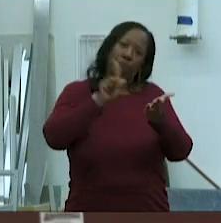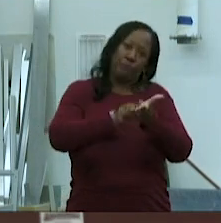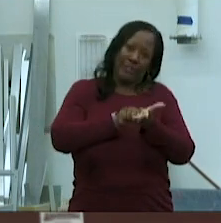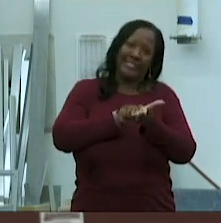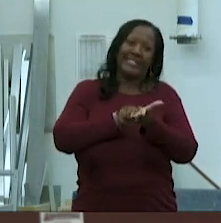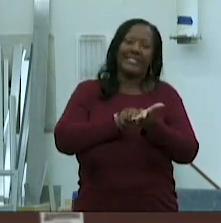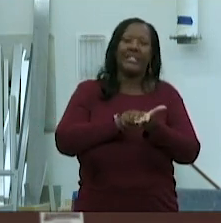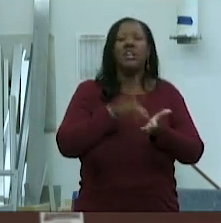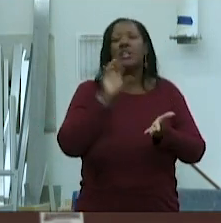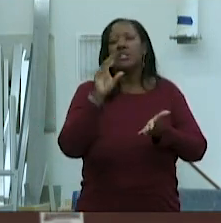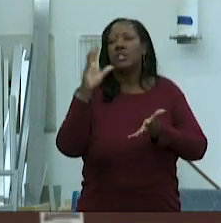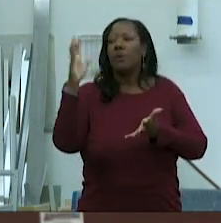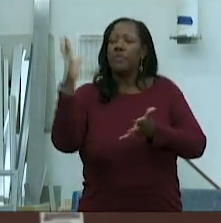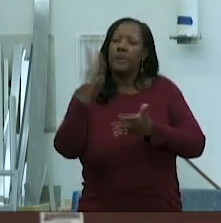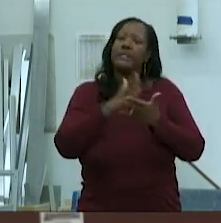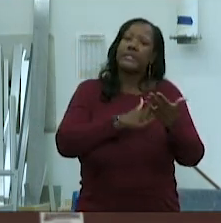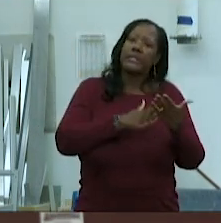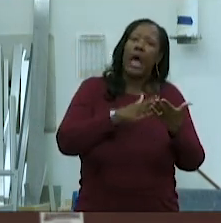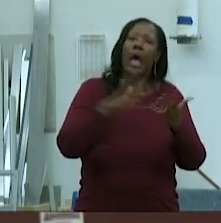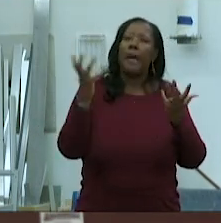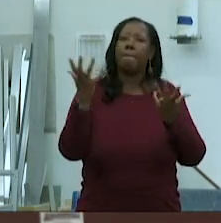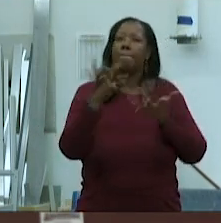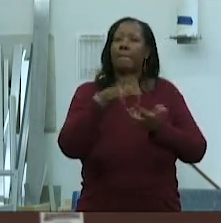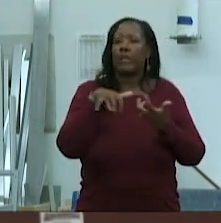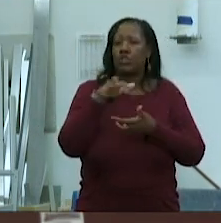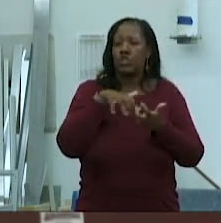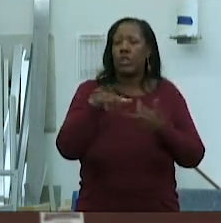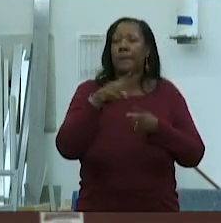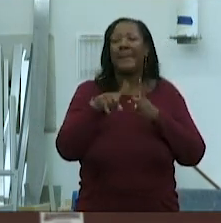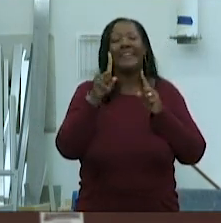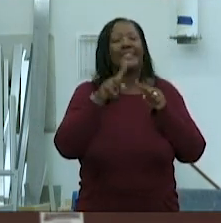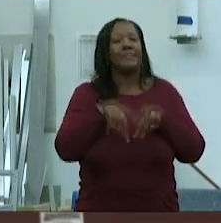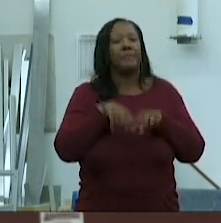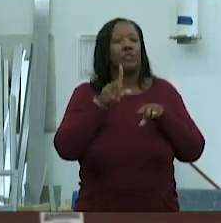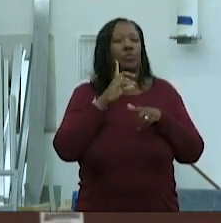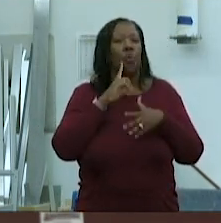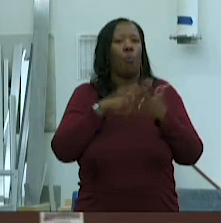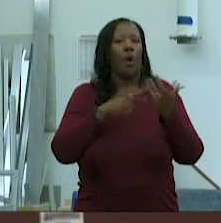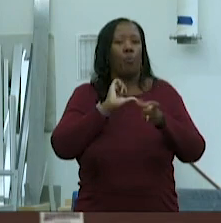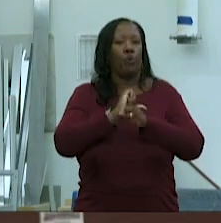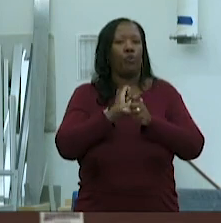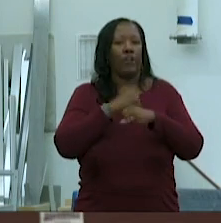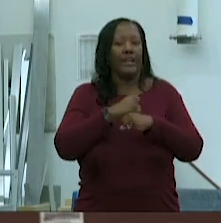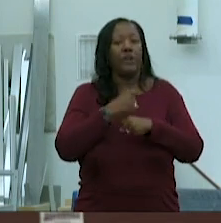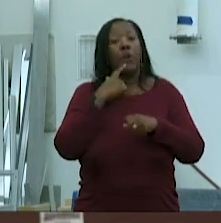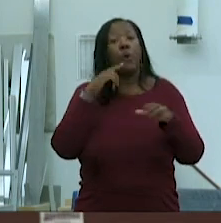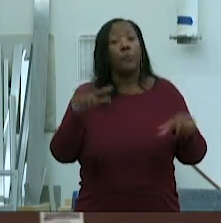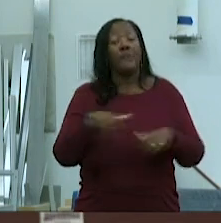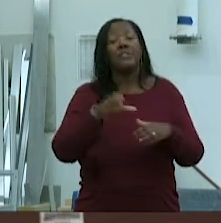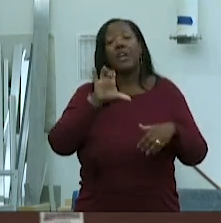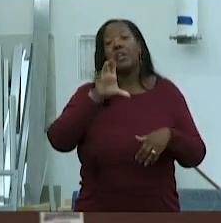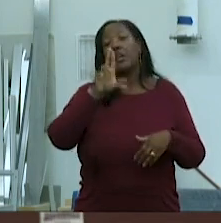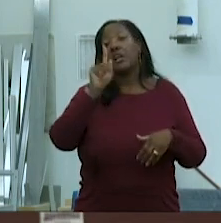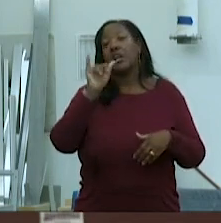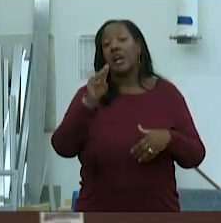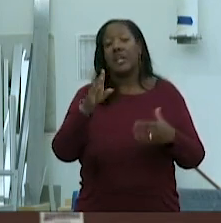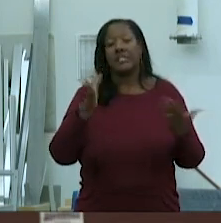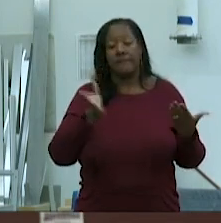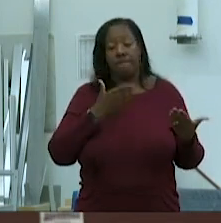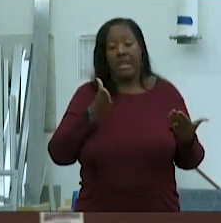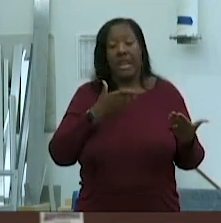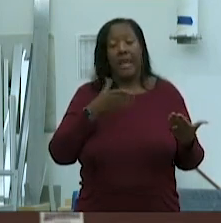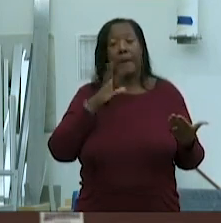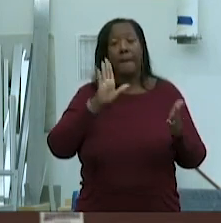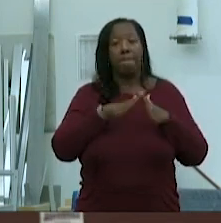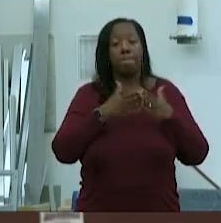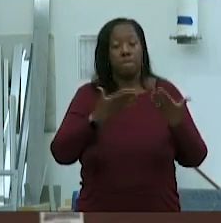are certain components, but it probably varies depending on the interactive. We've done custom flip books where it was 100% custom, like